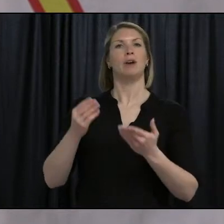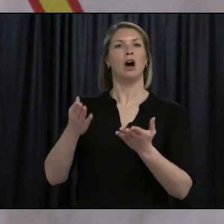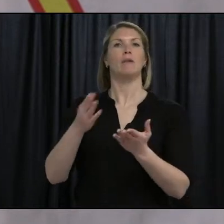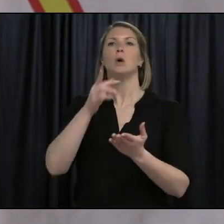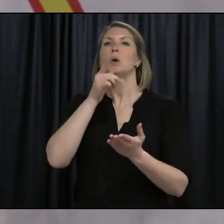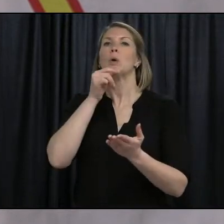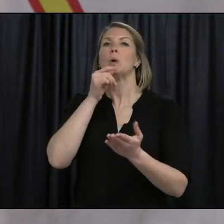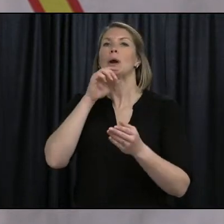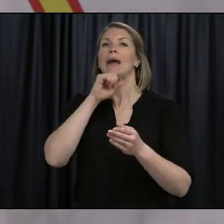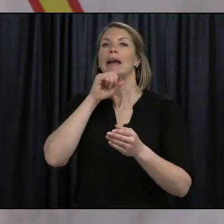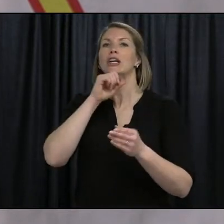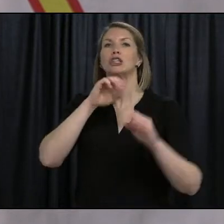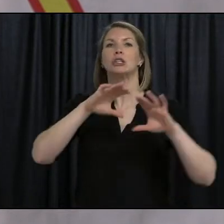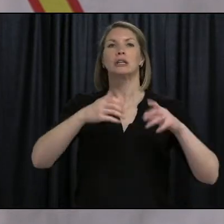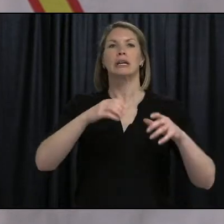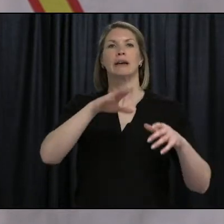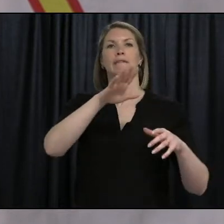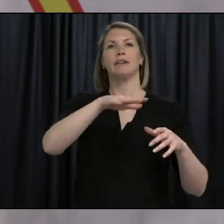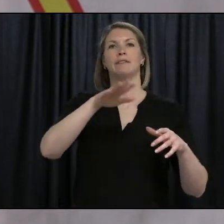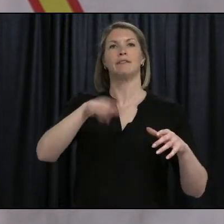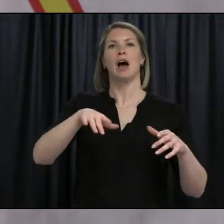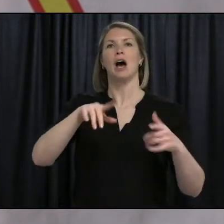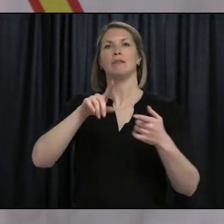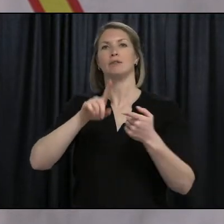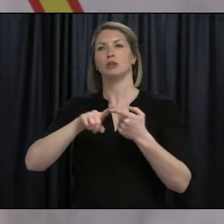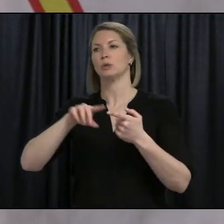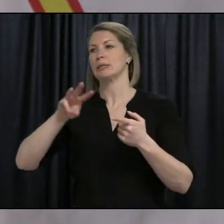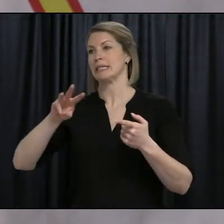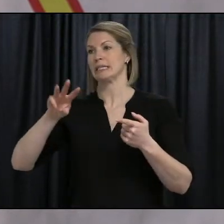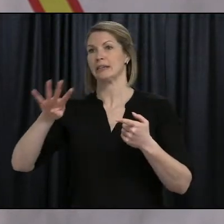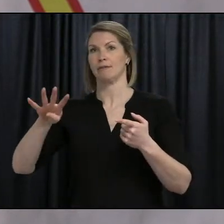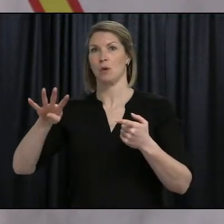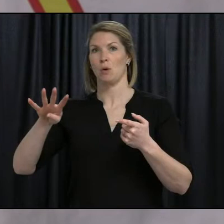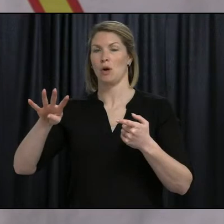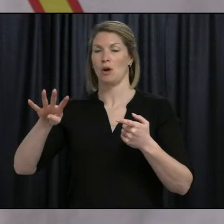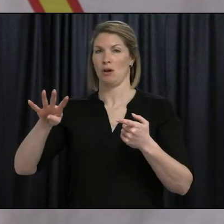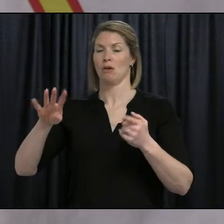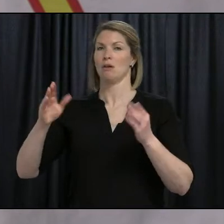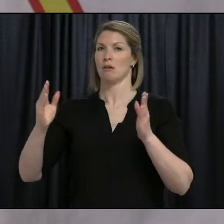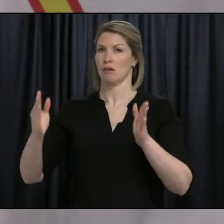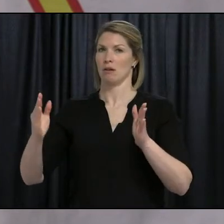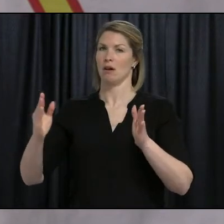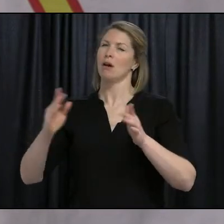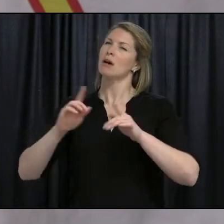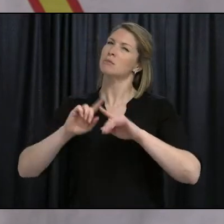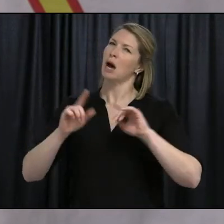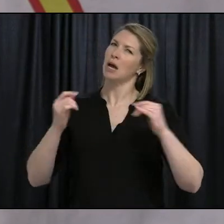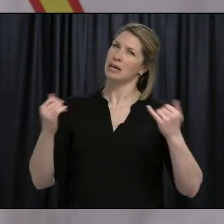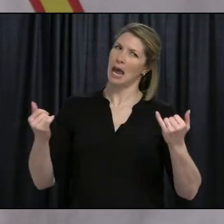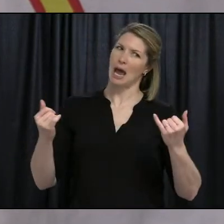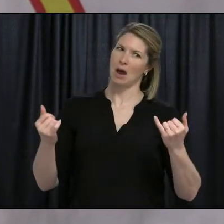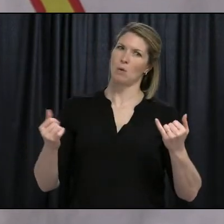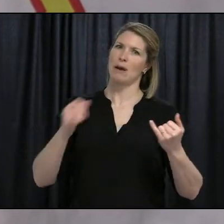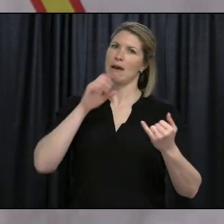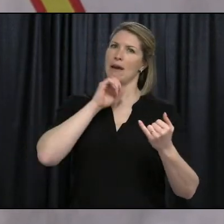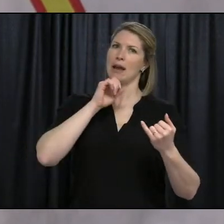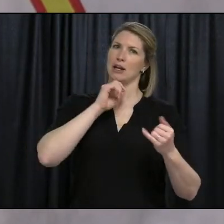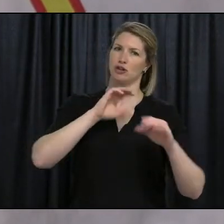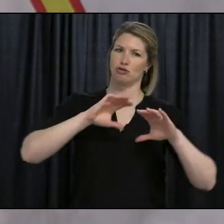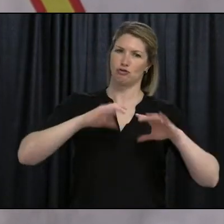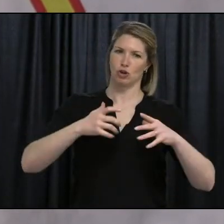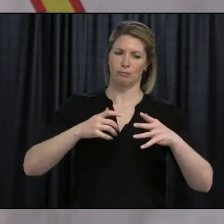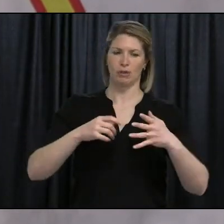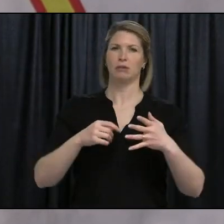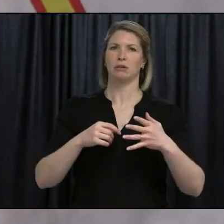So at this point now, given that we were able to open up mRNA to those younger than that age group. We will not